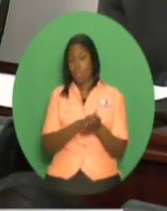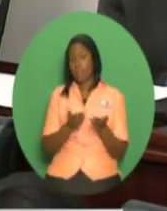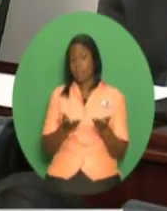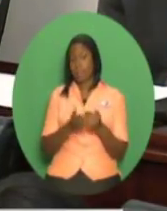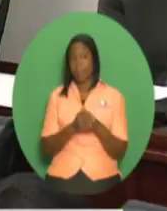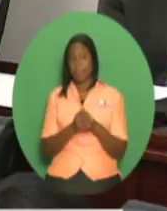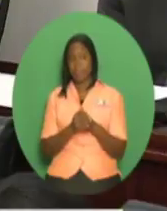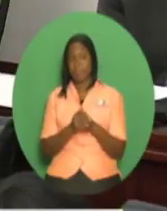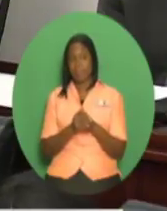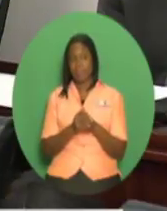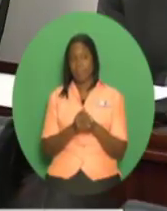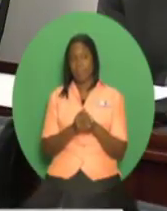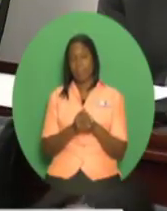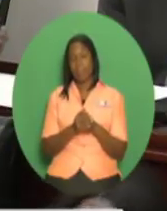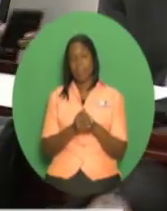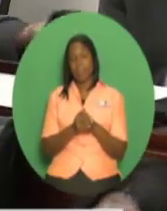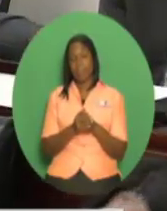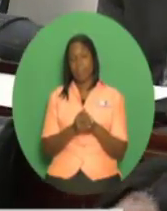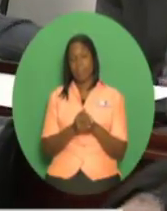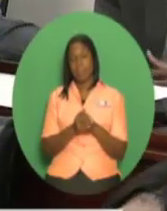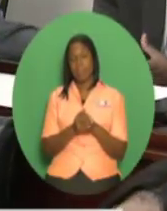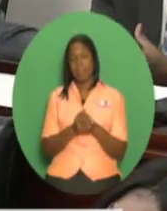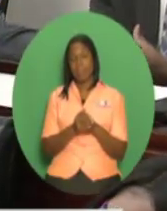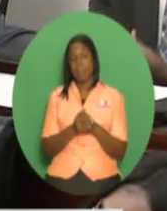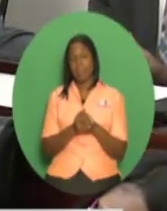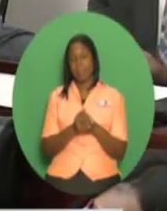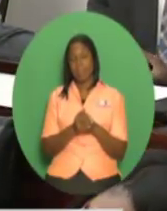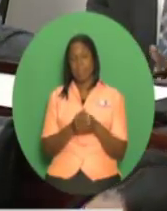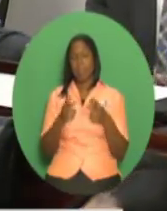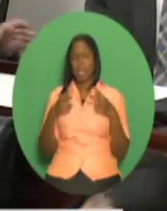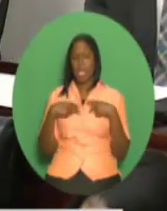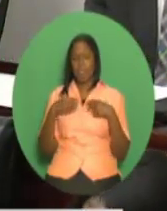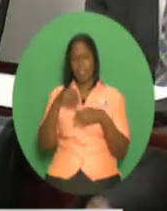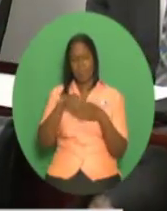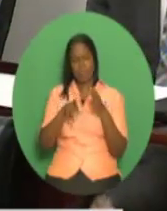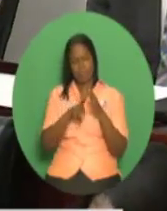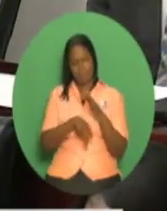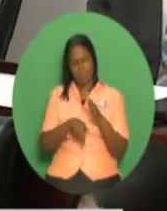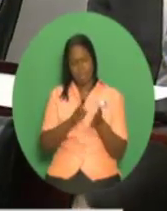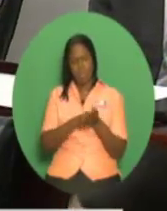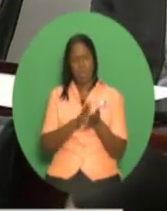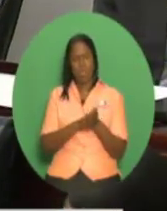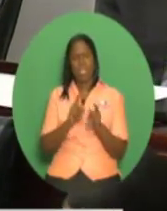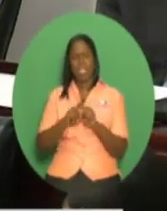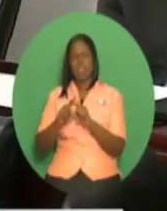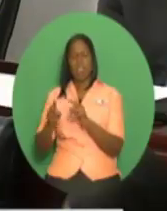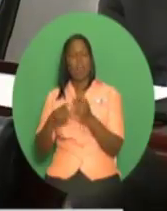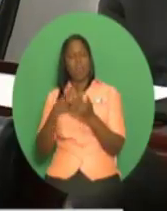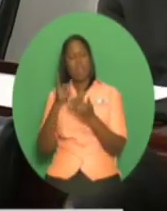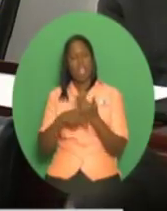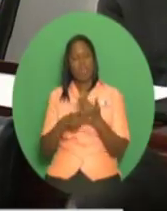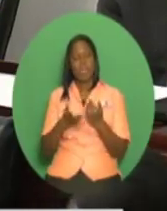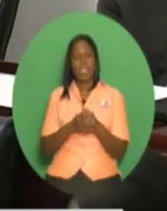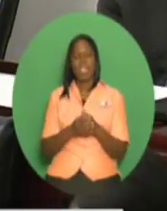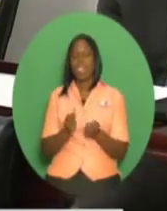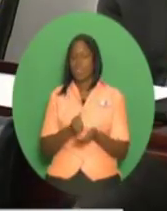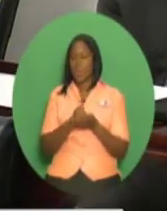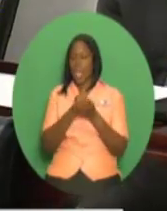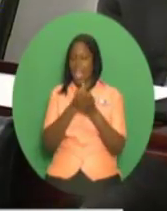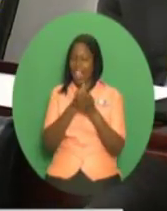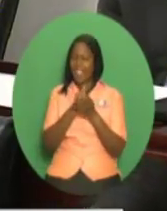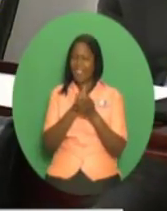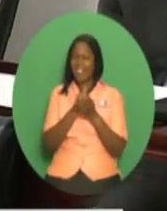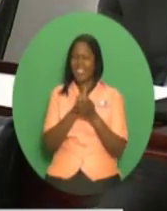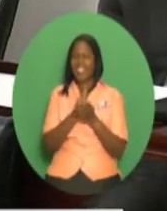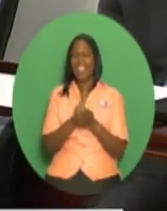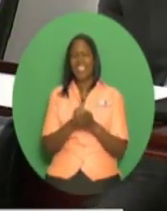we have put in place a number of programs that will promote literacy